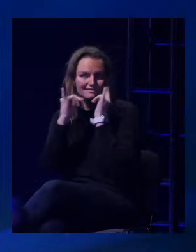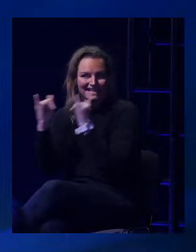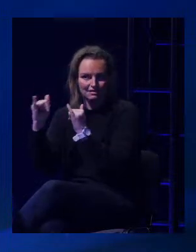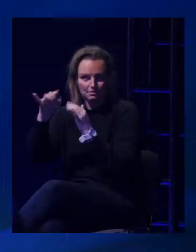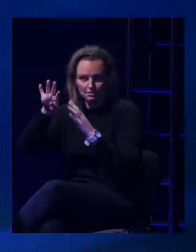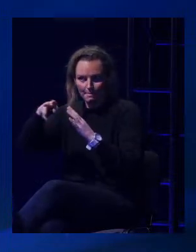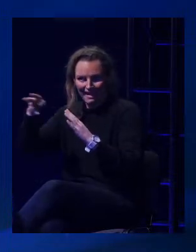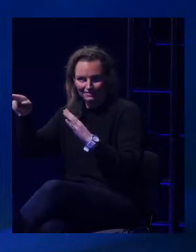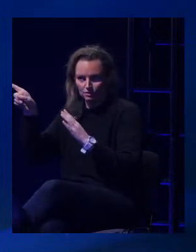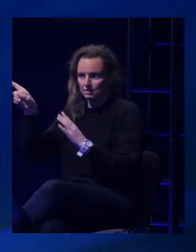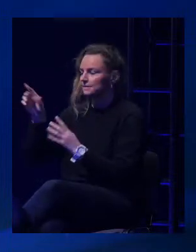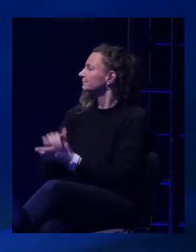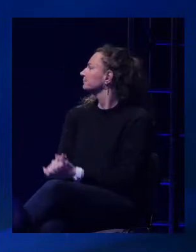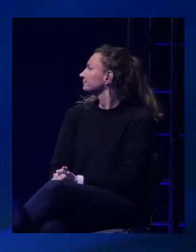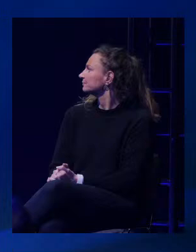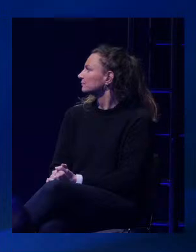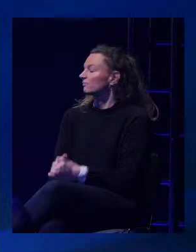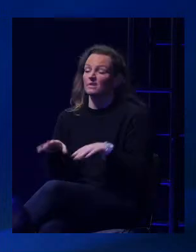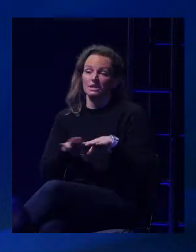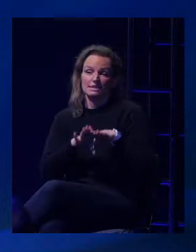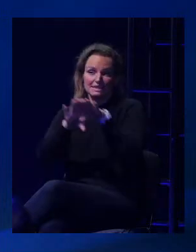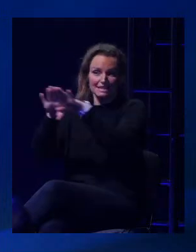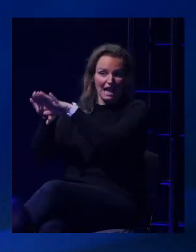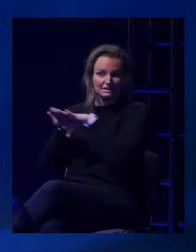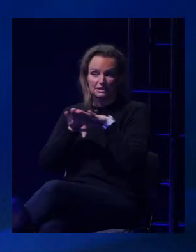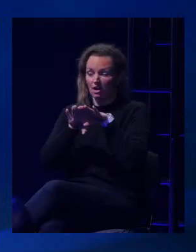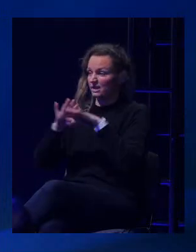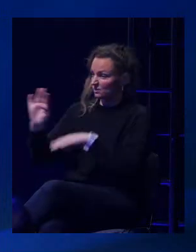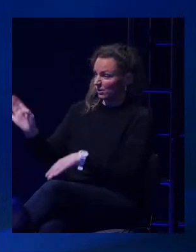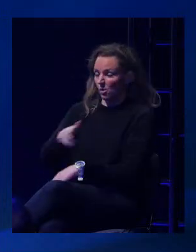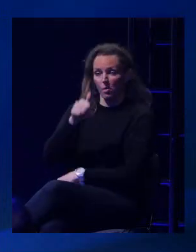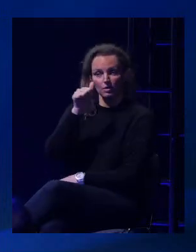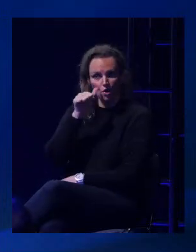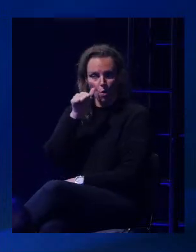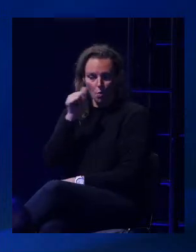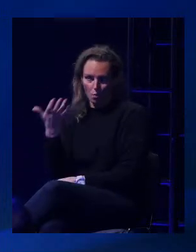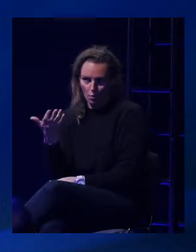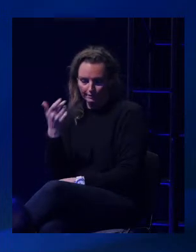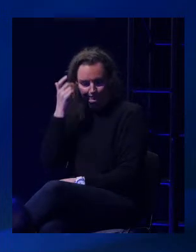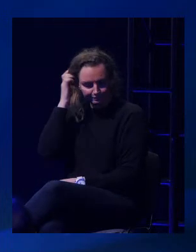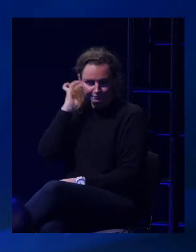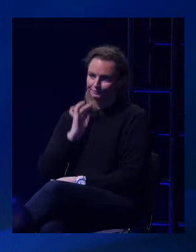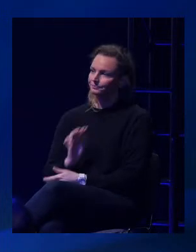based on popular standardized test patterns that we're all familiar with.